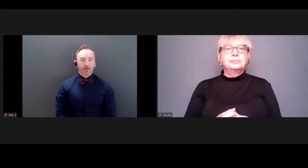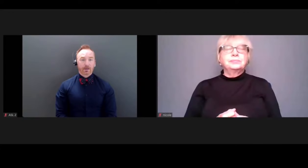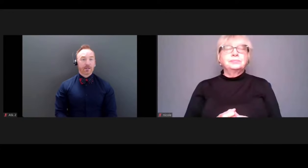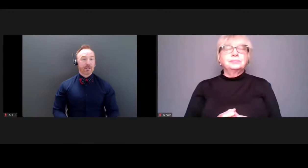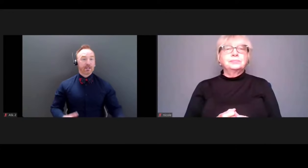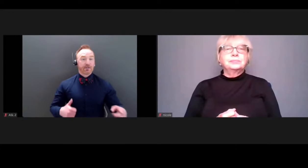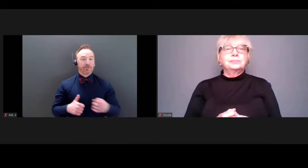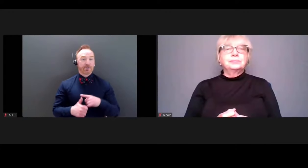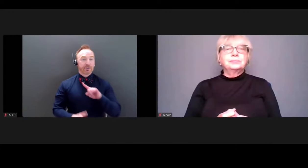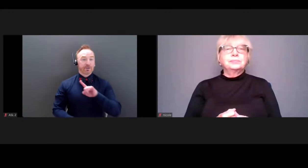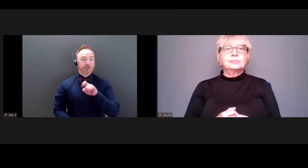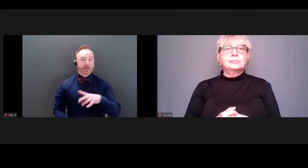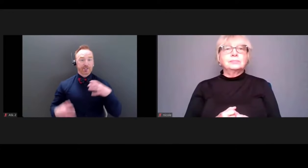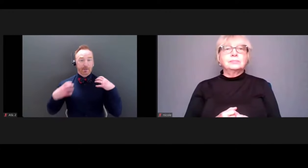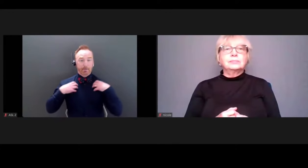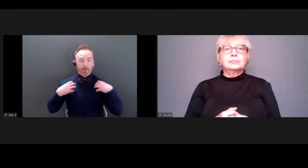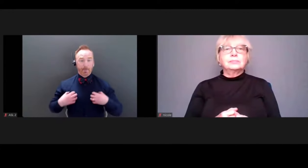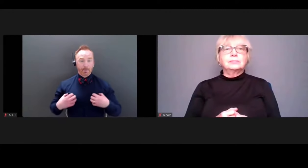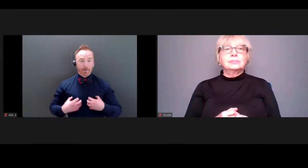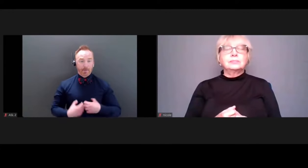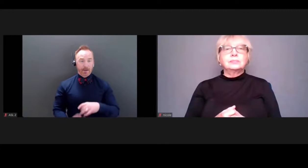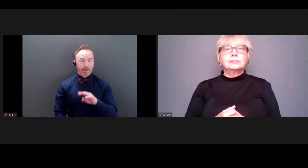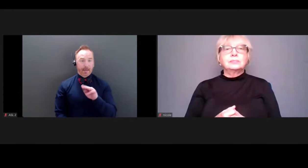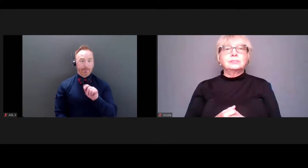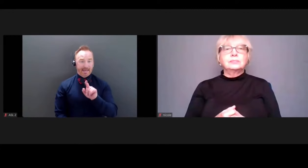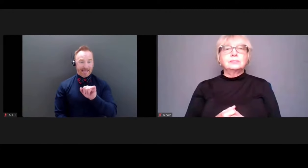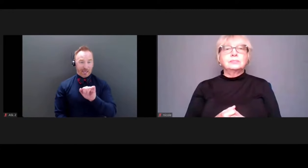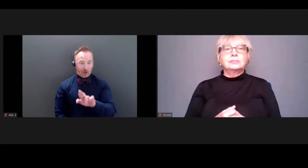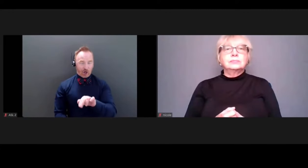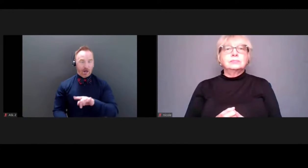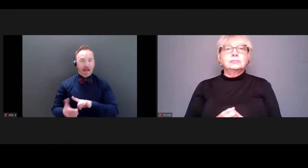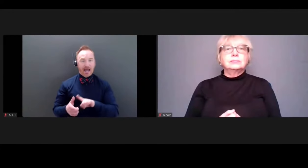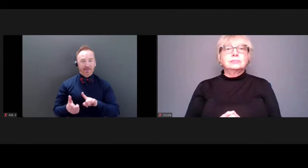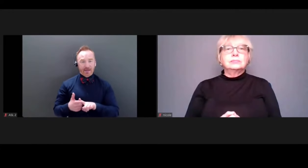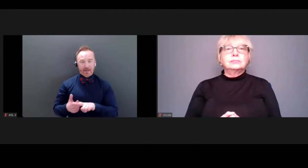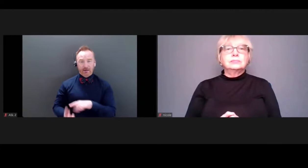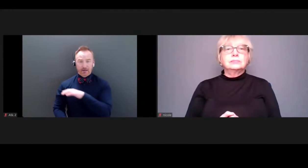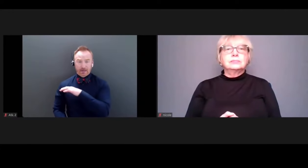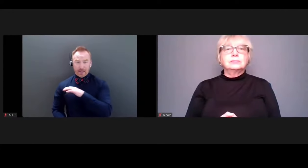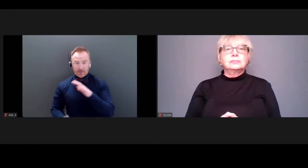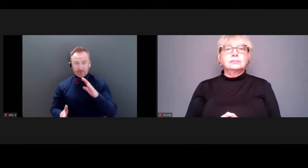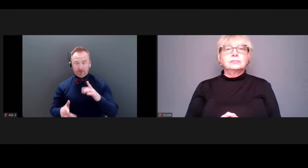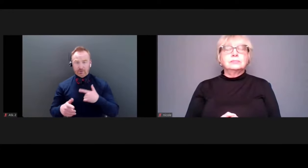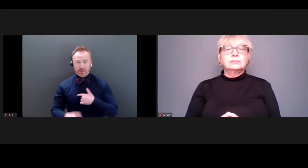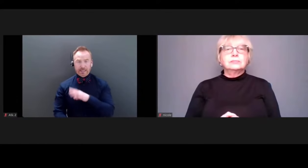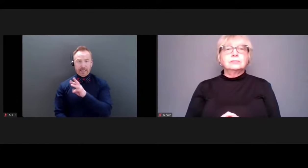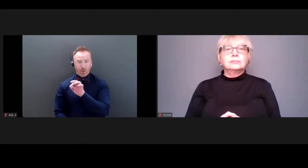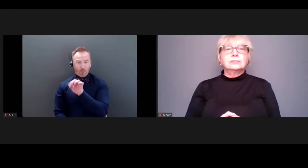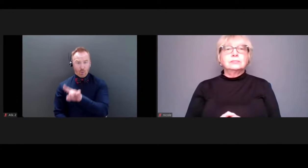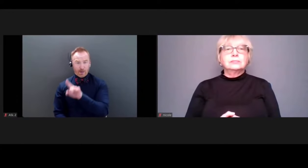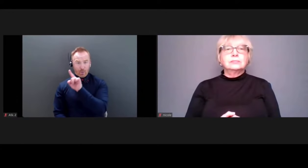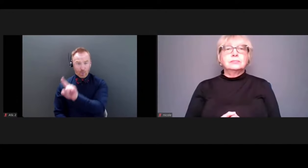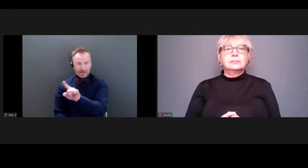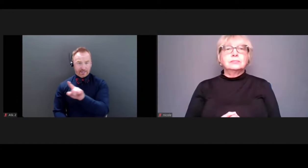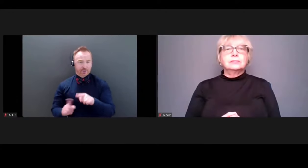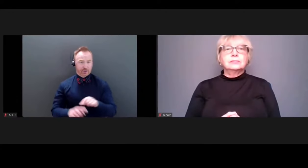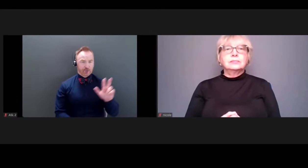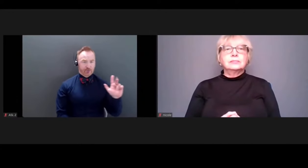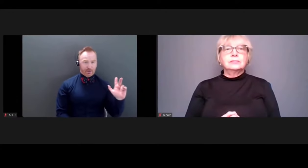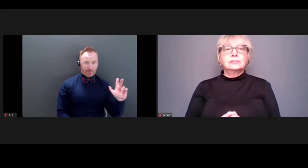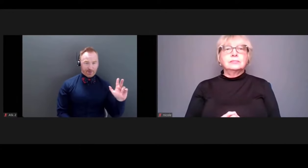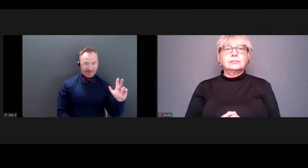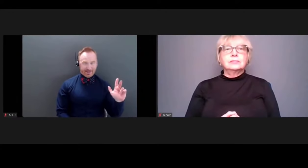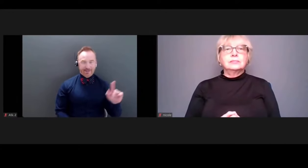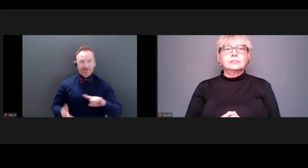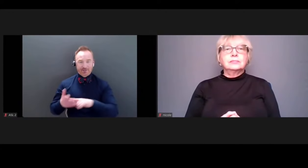then we will invite councillors from Ward 1 to 23, beginning with Ward 1. Councillors will be able to turn